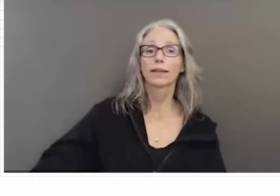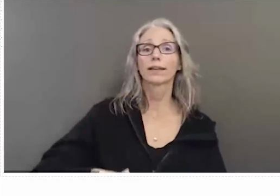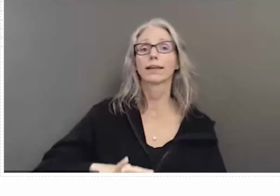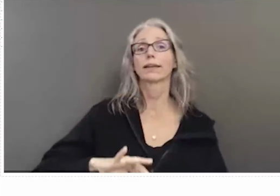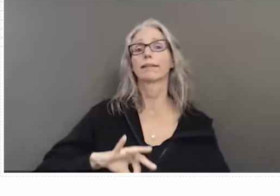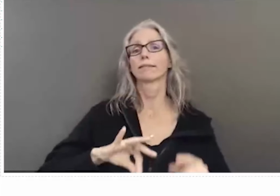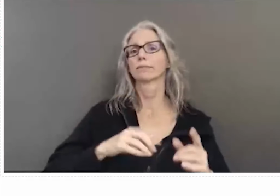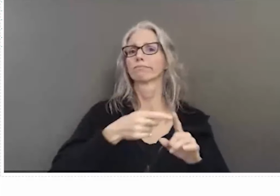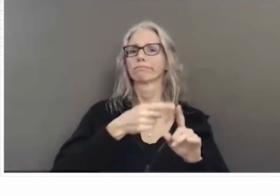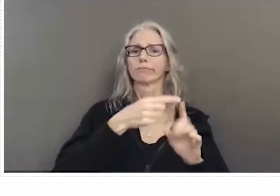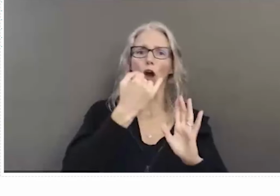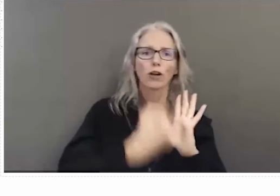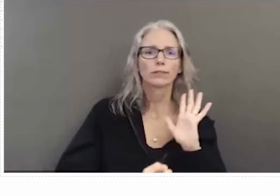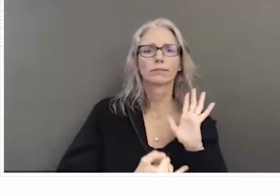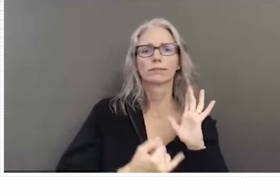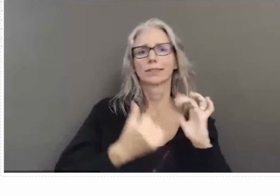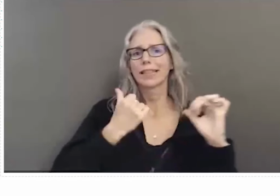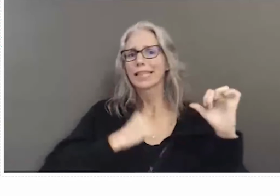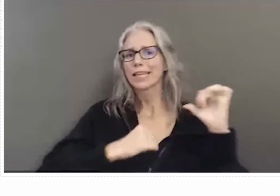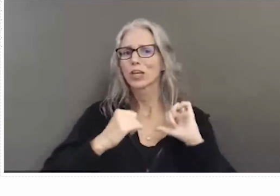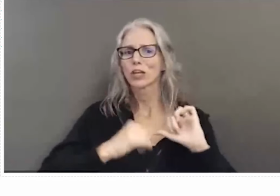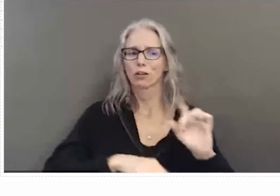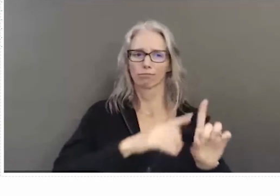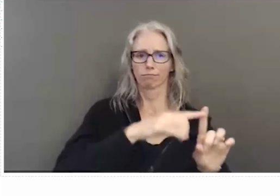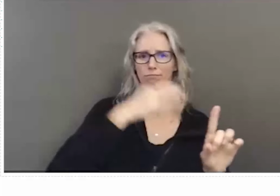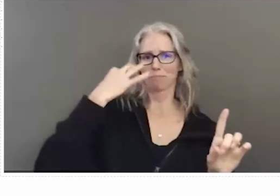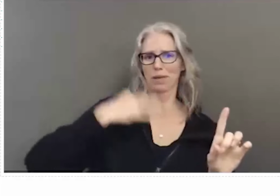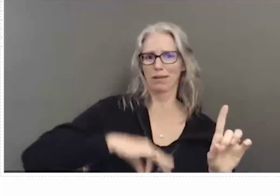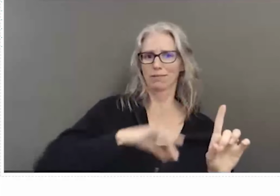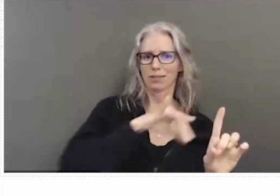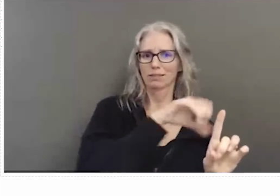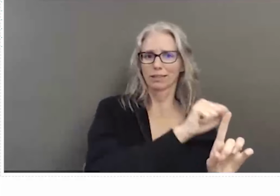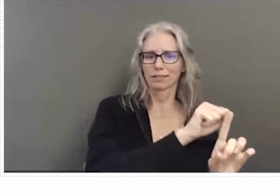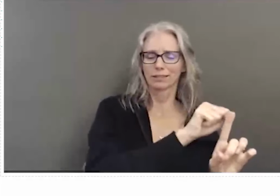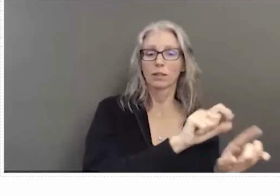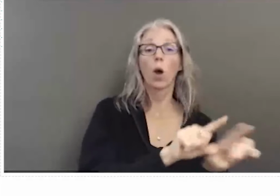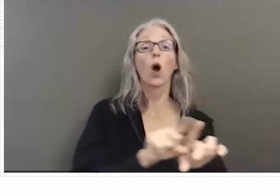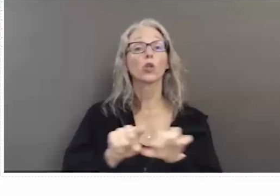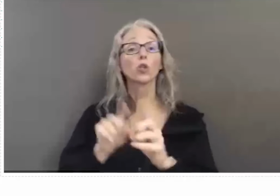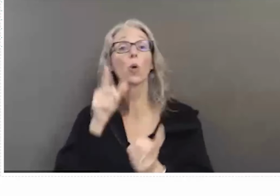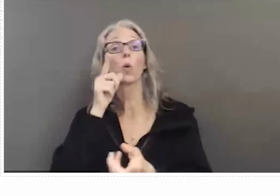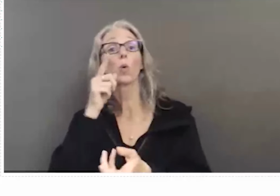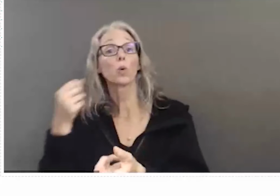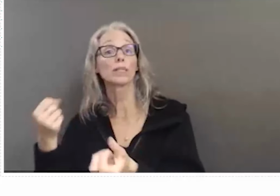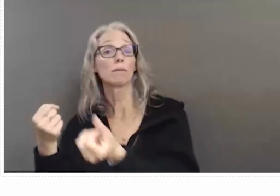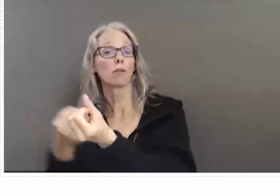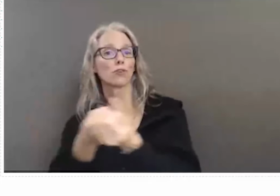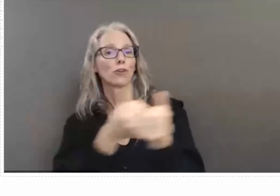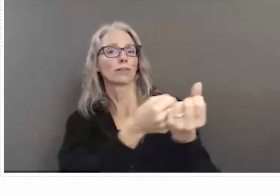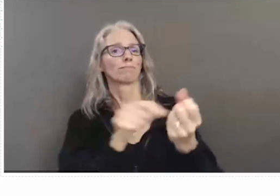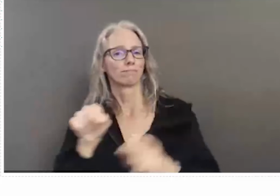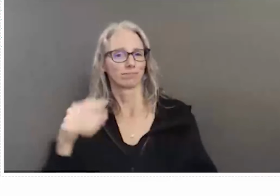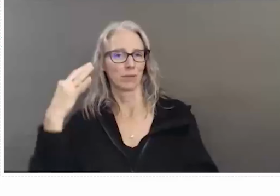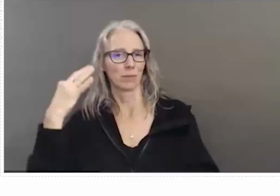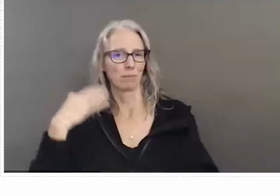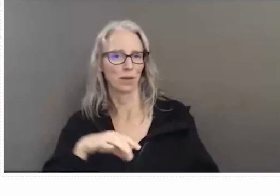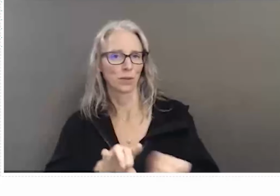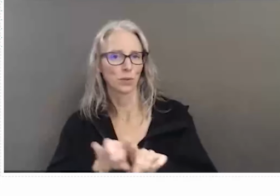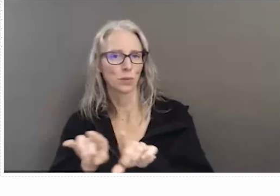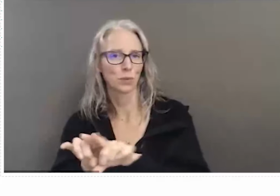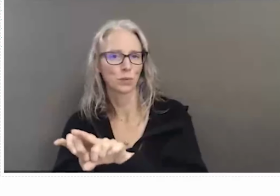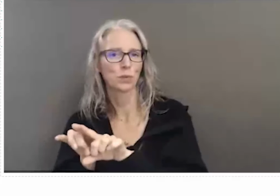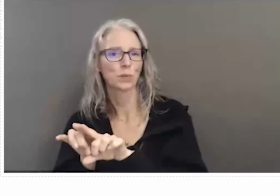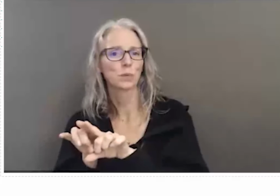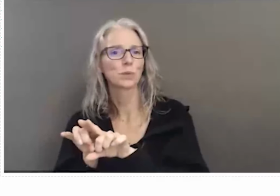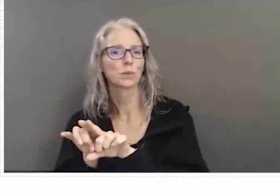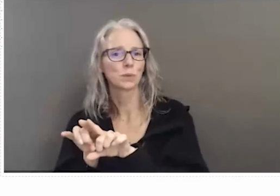art property will benefit from it. The sponsee will benefit from it, and obviously the sponsor will benefit from it because there are